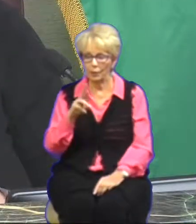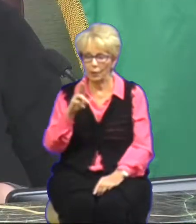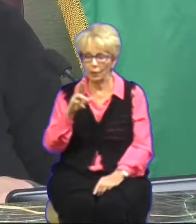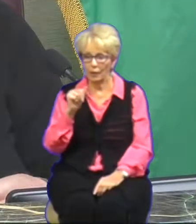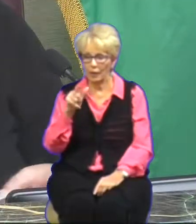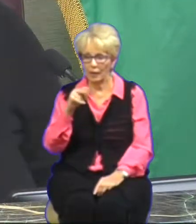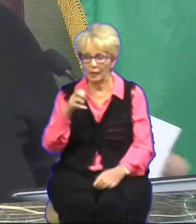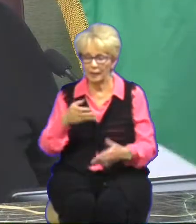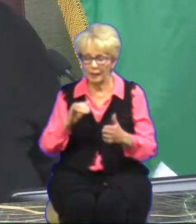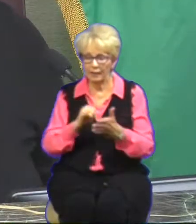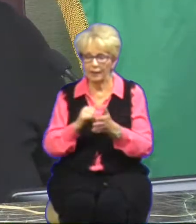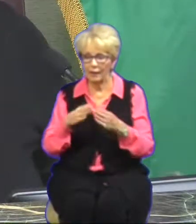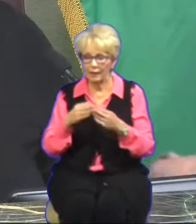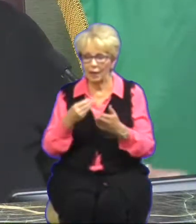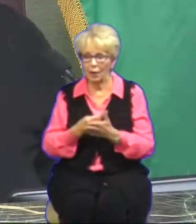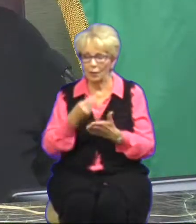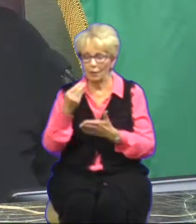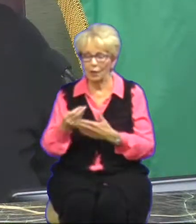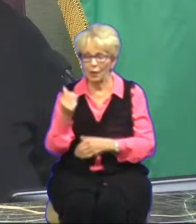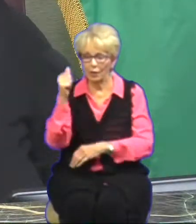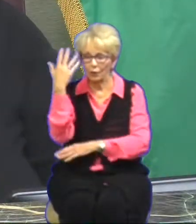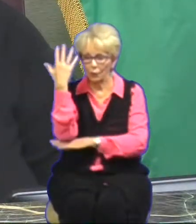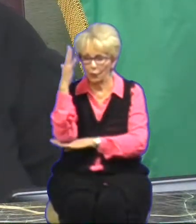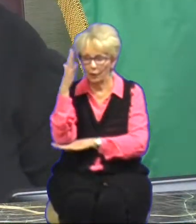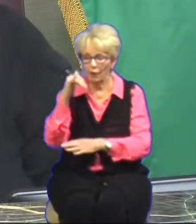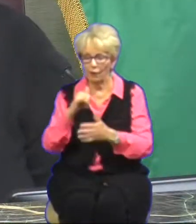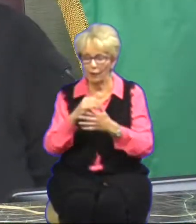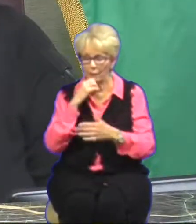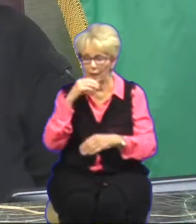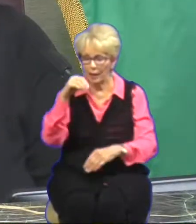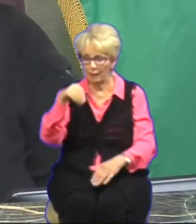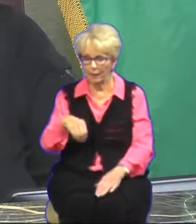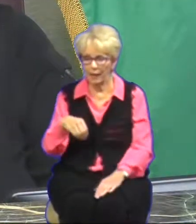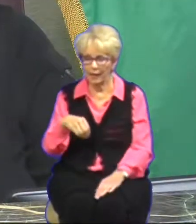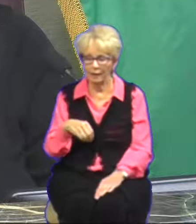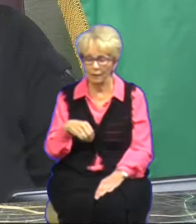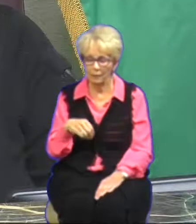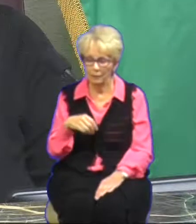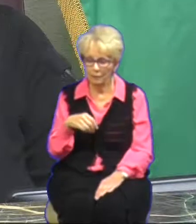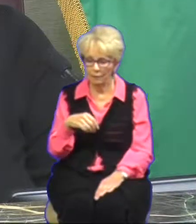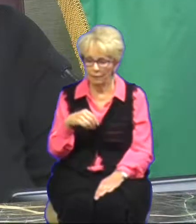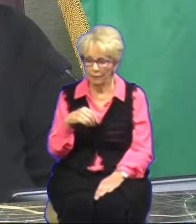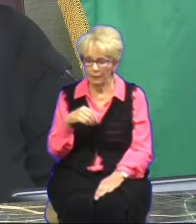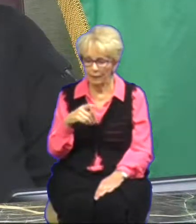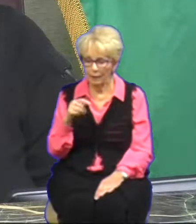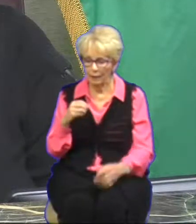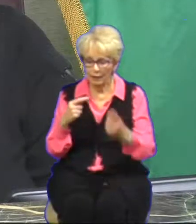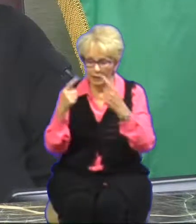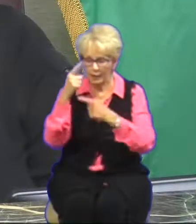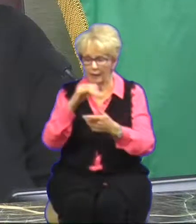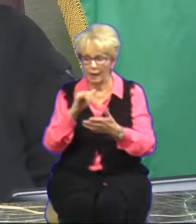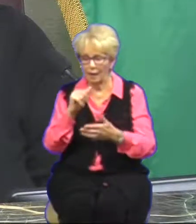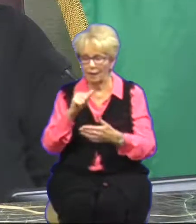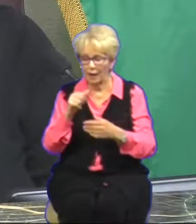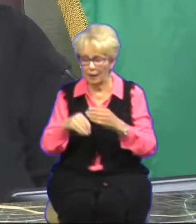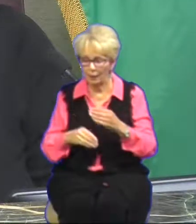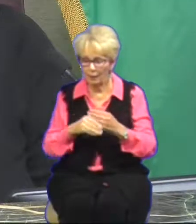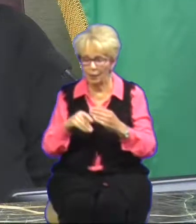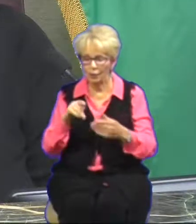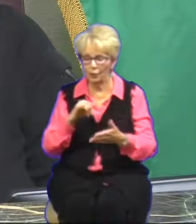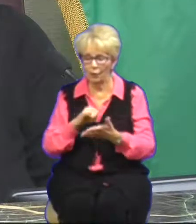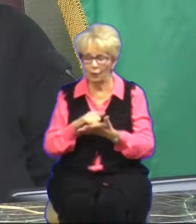to allow the city to purchase a tree that has been planted, to consider amendments to the